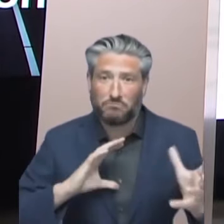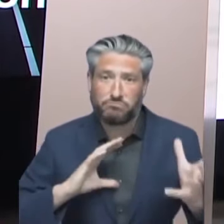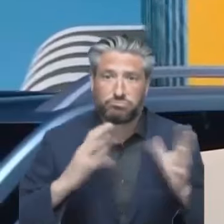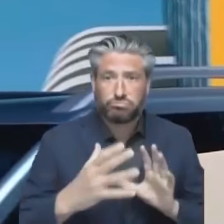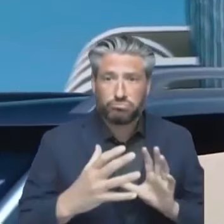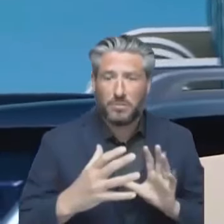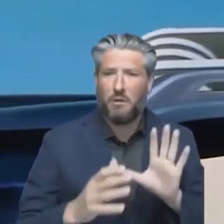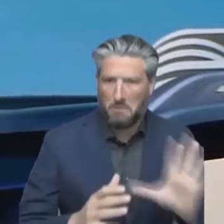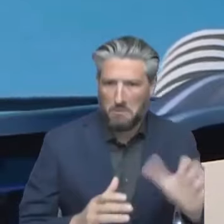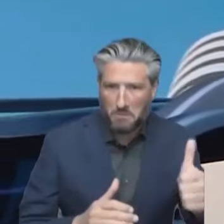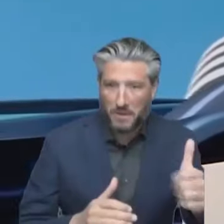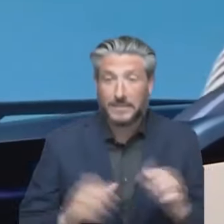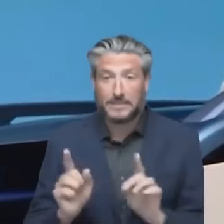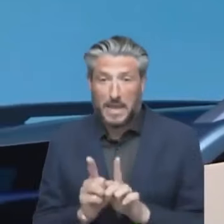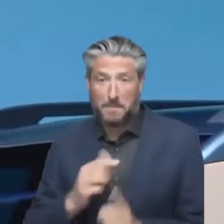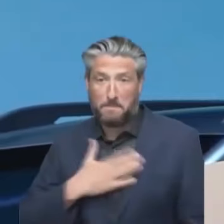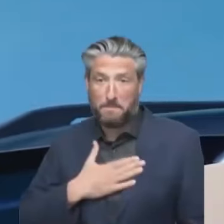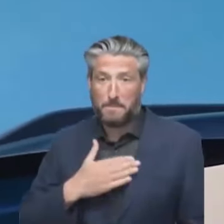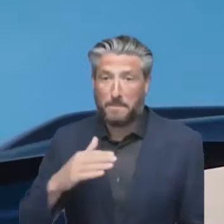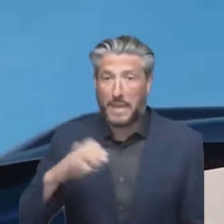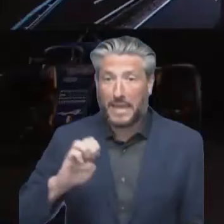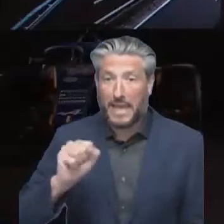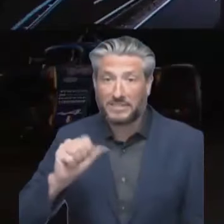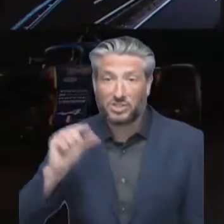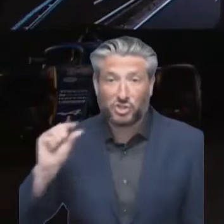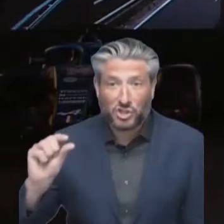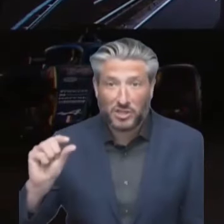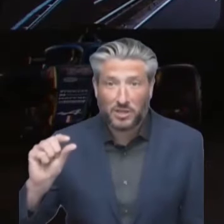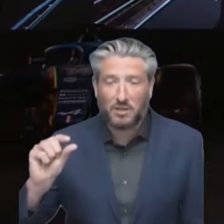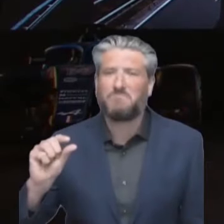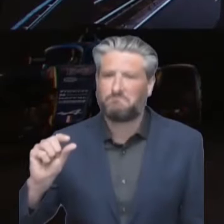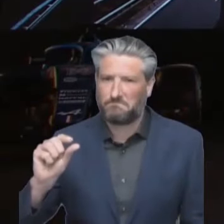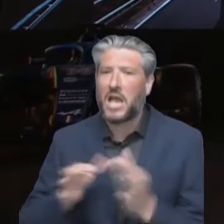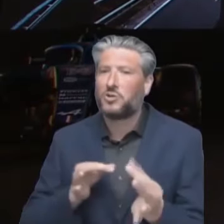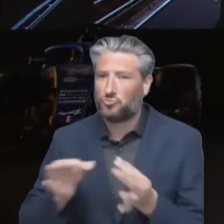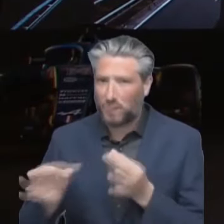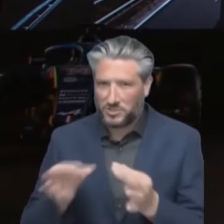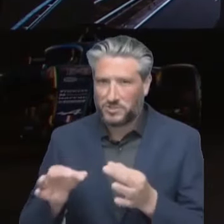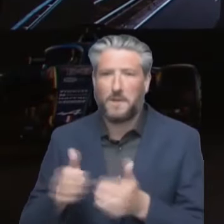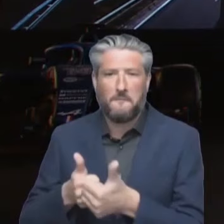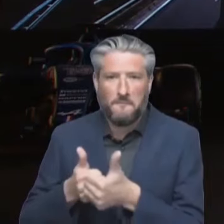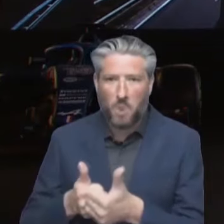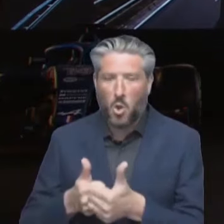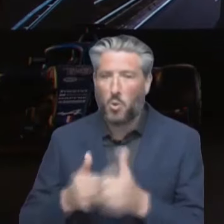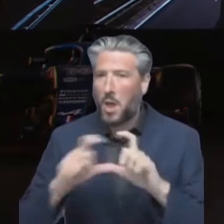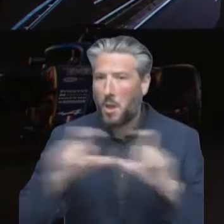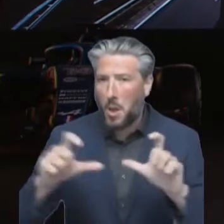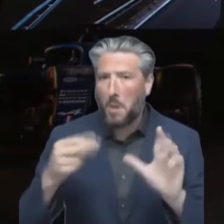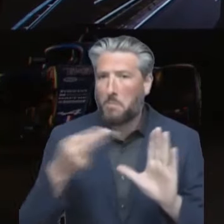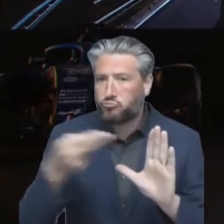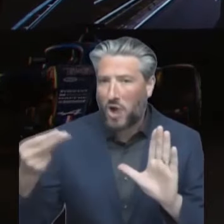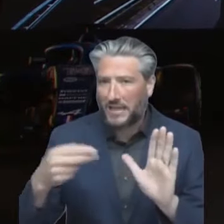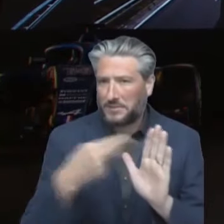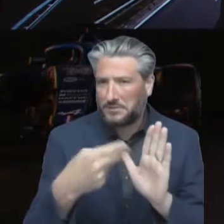be driven by our brands, who will be putting into our vehicles and into our services